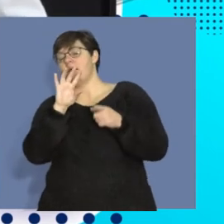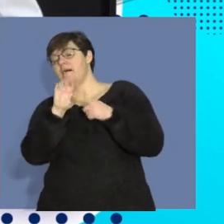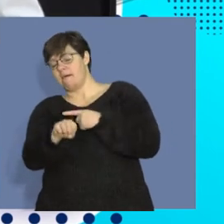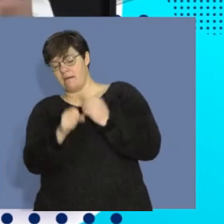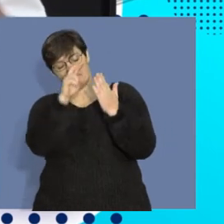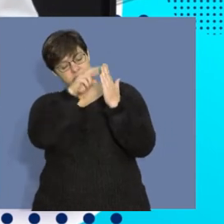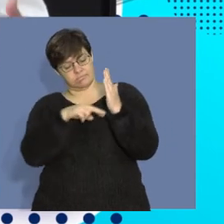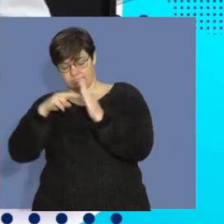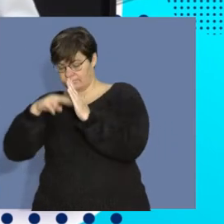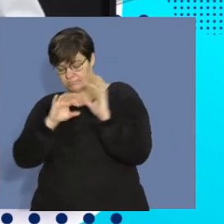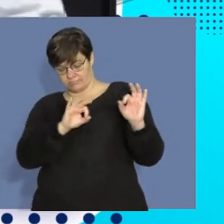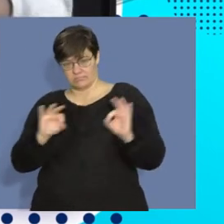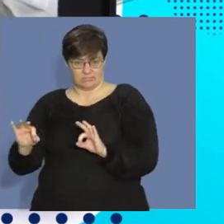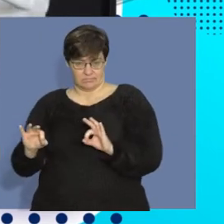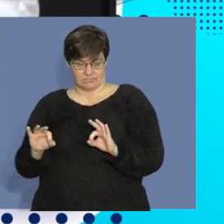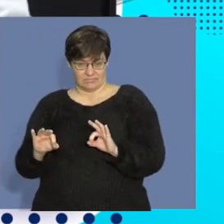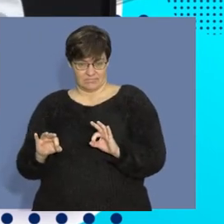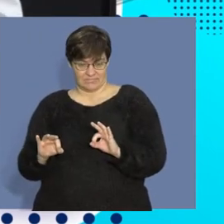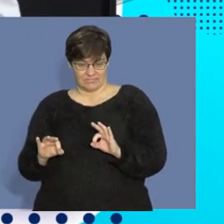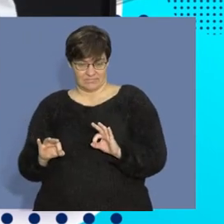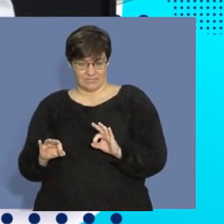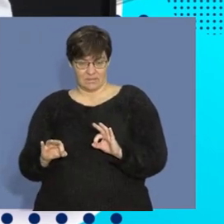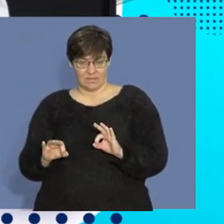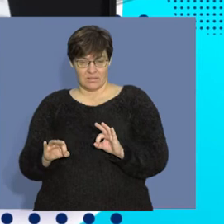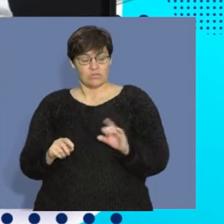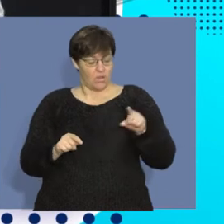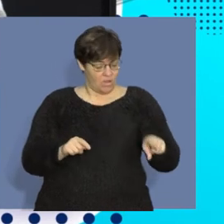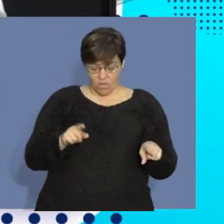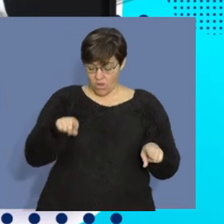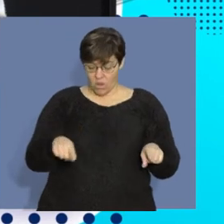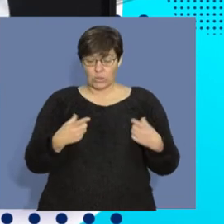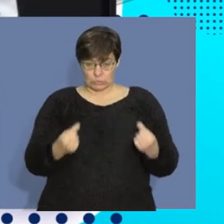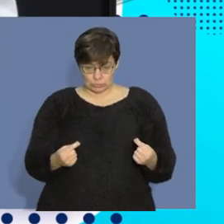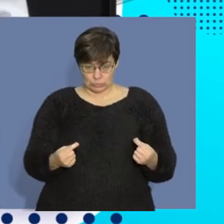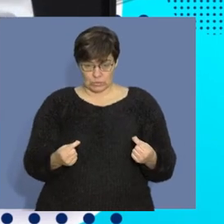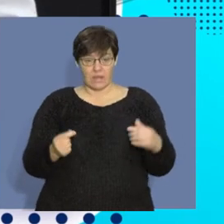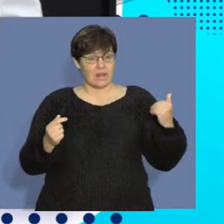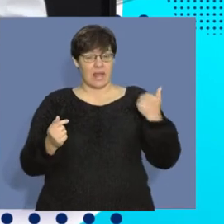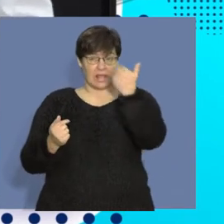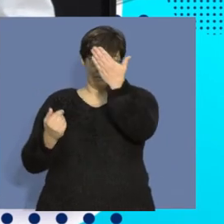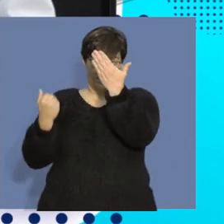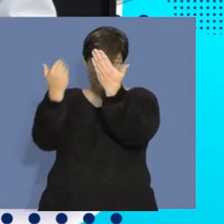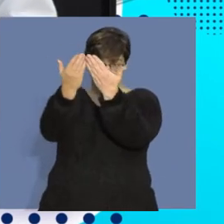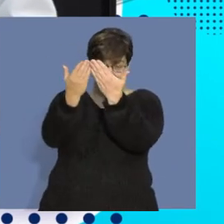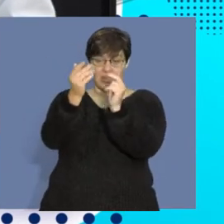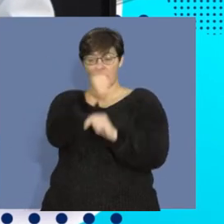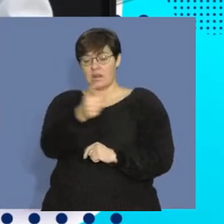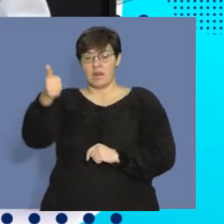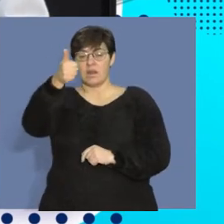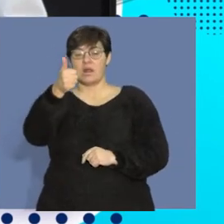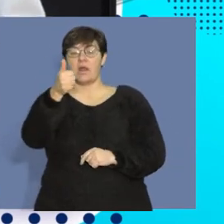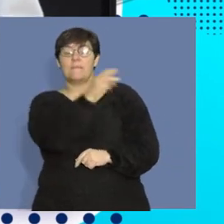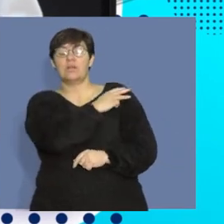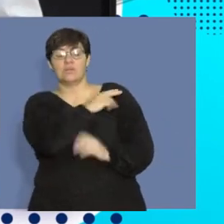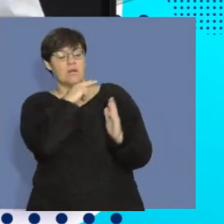calculations, obviously that is done by a lower level of management. But the final payment, which is done at senior level